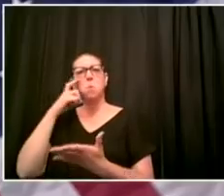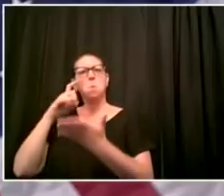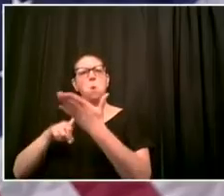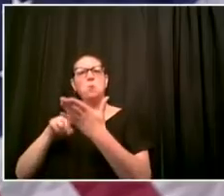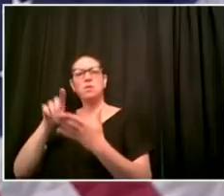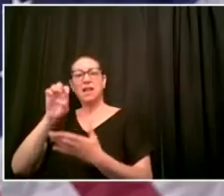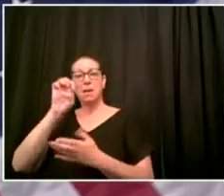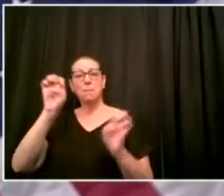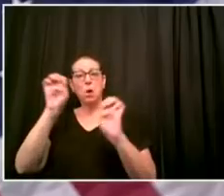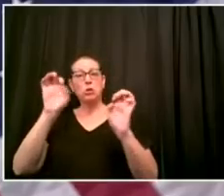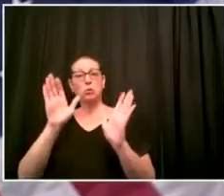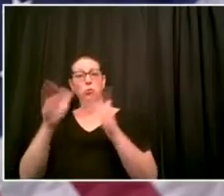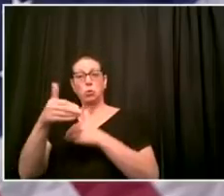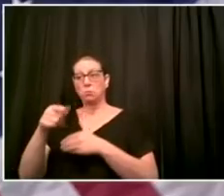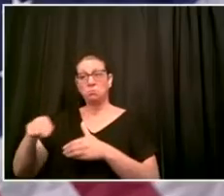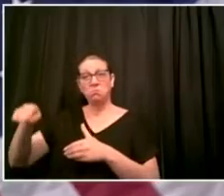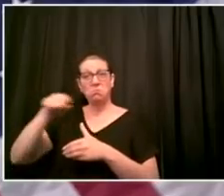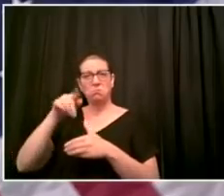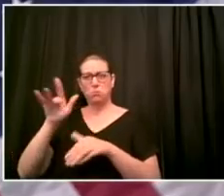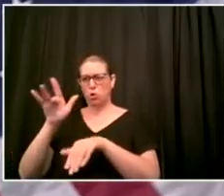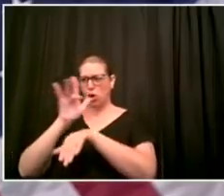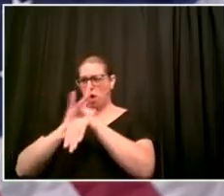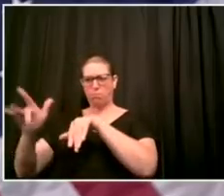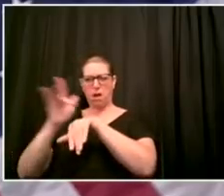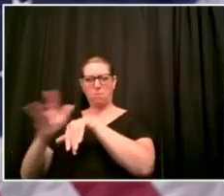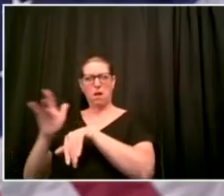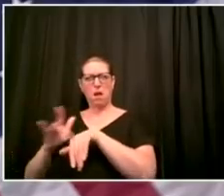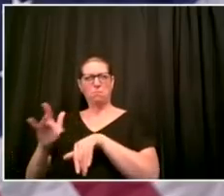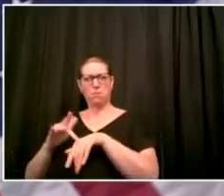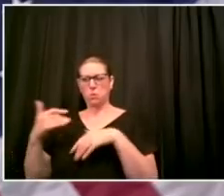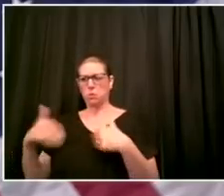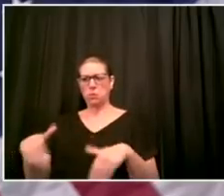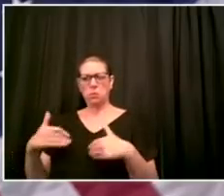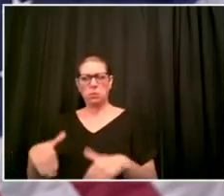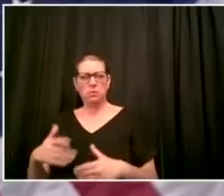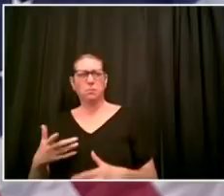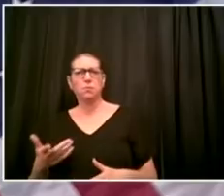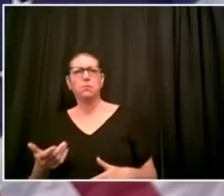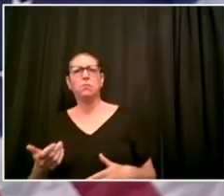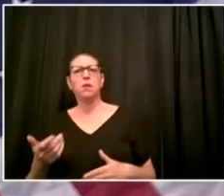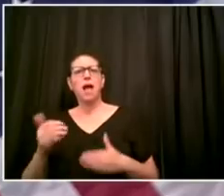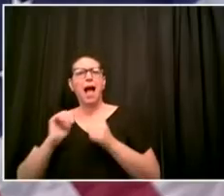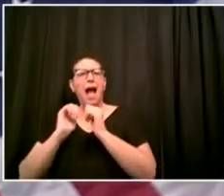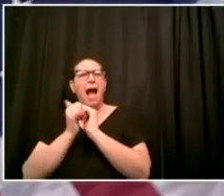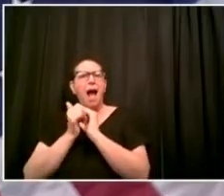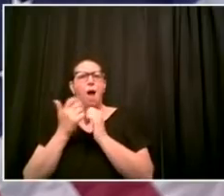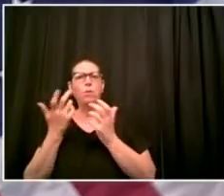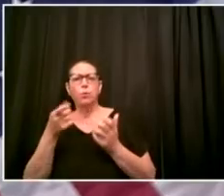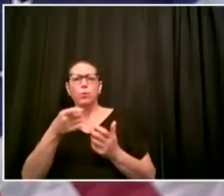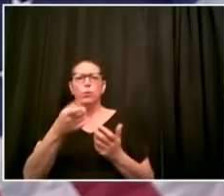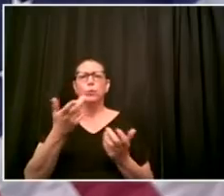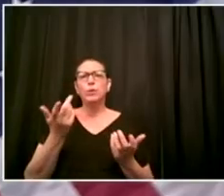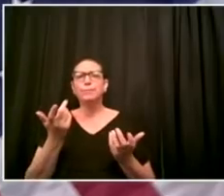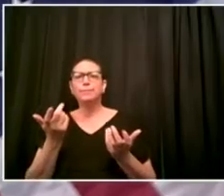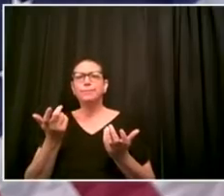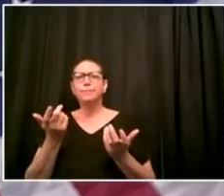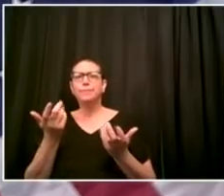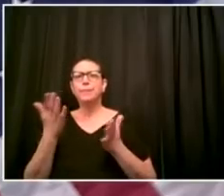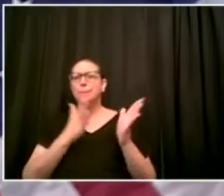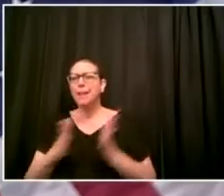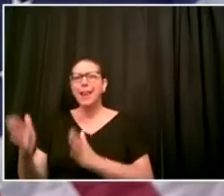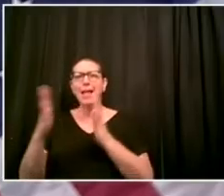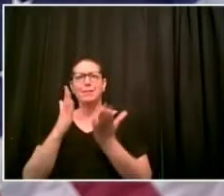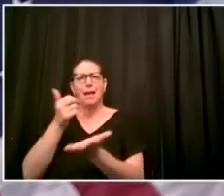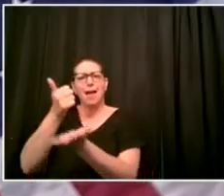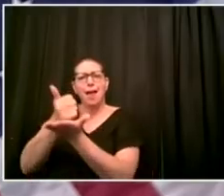communities that already have other medical ailments beyond COVID? Andrea, great question. I